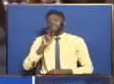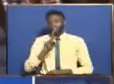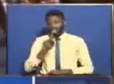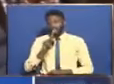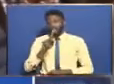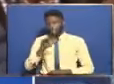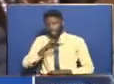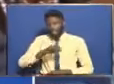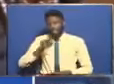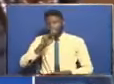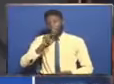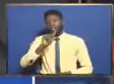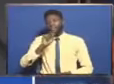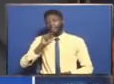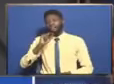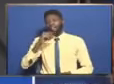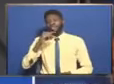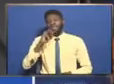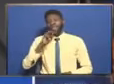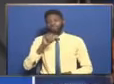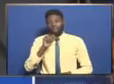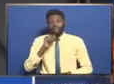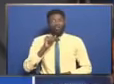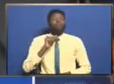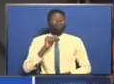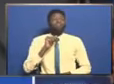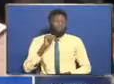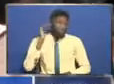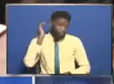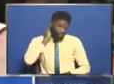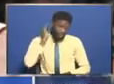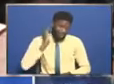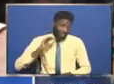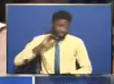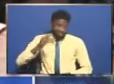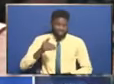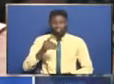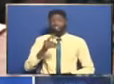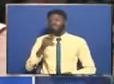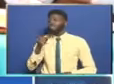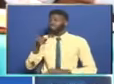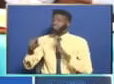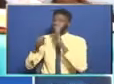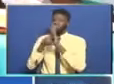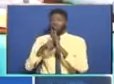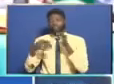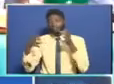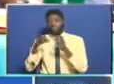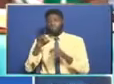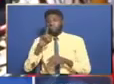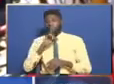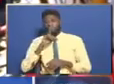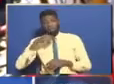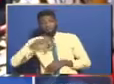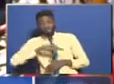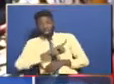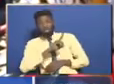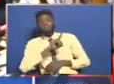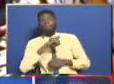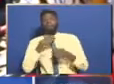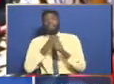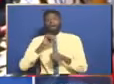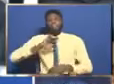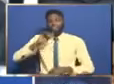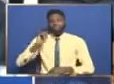Kangema constituency in Murang'a County, where he scoffed off at critics accusing him of dividing Mount Kenya region, saying his only mission is